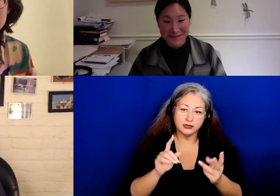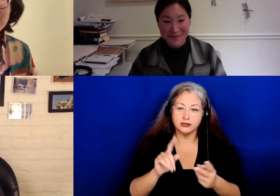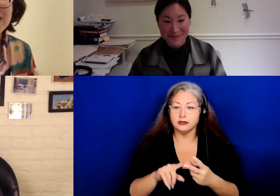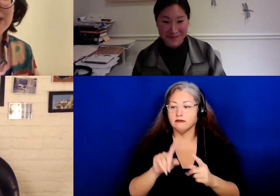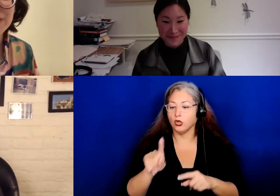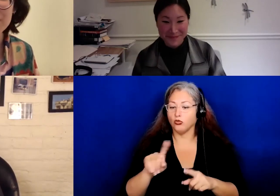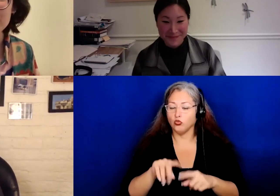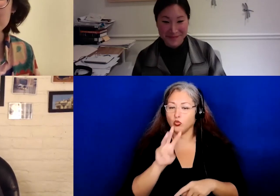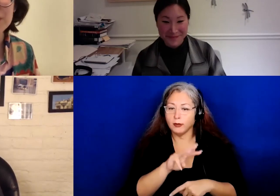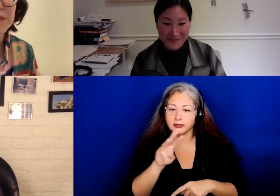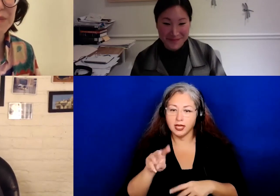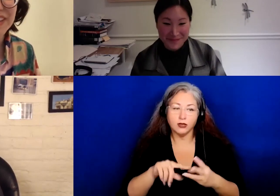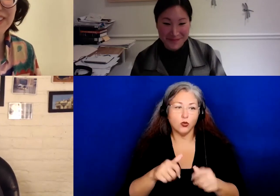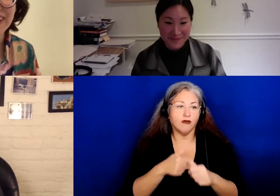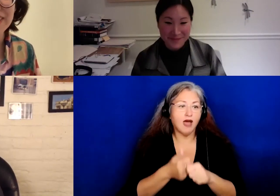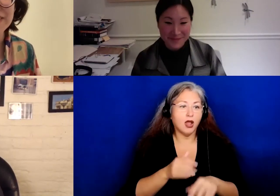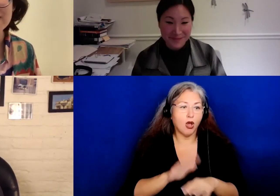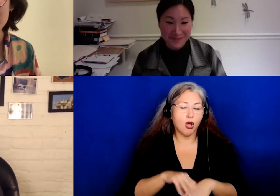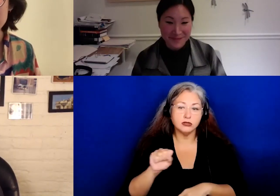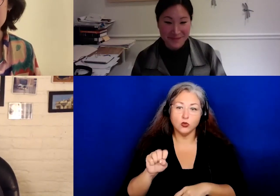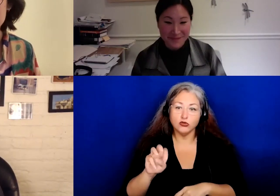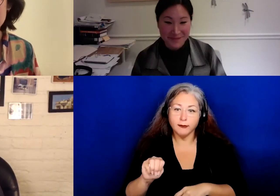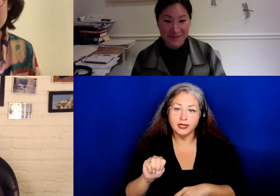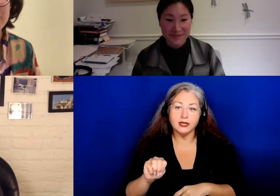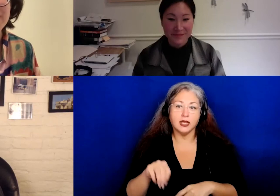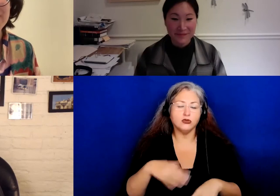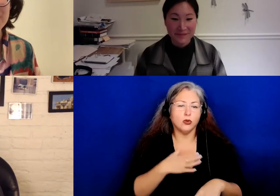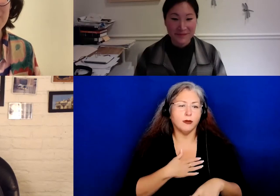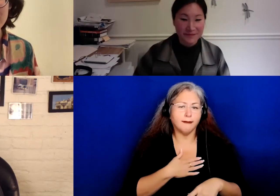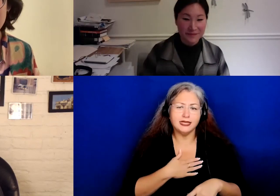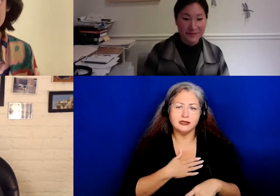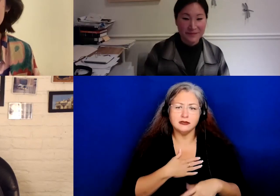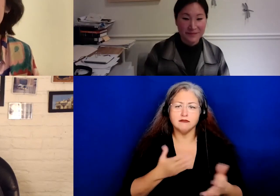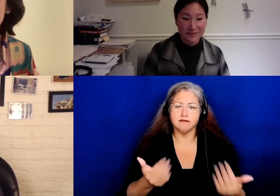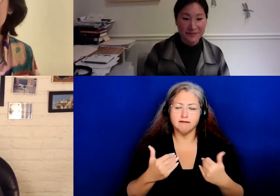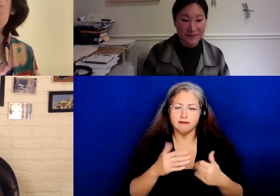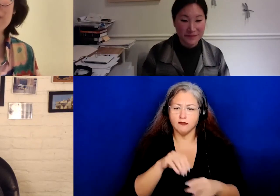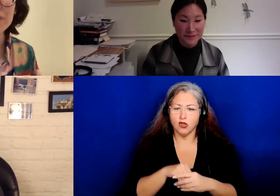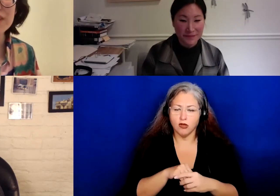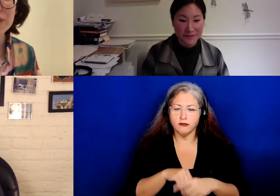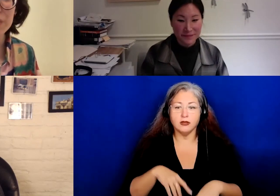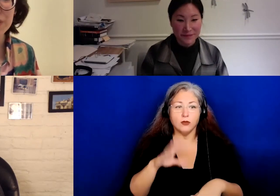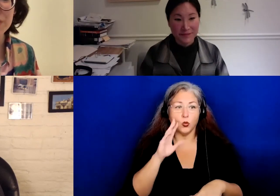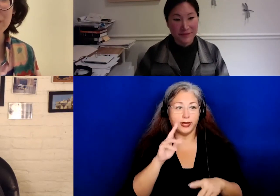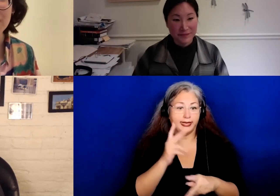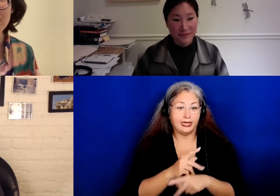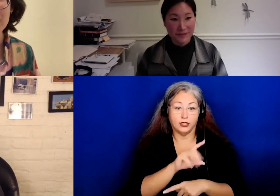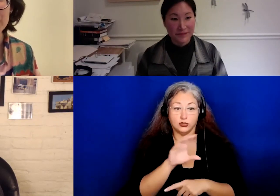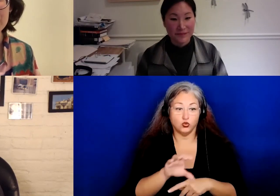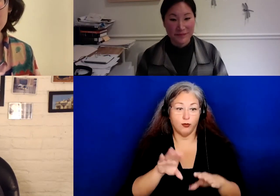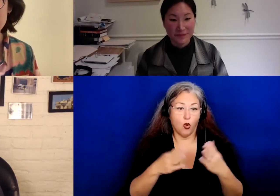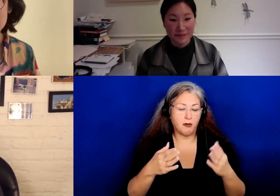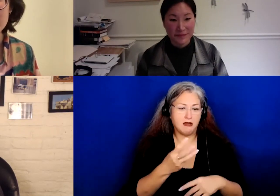out websites, follow social media accounts. So please do all of that. And we'll keep the Zoom open for